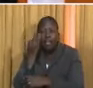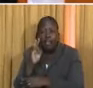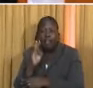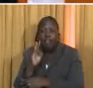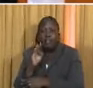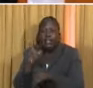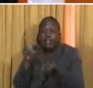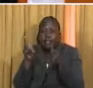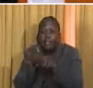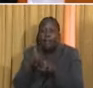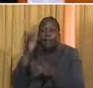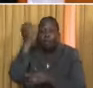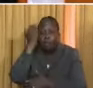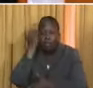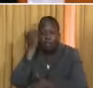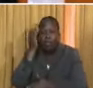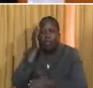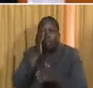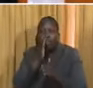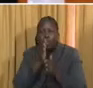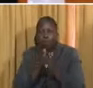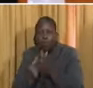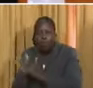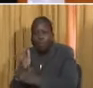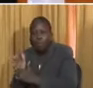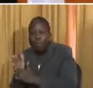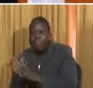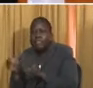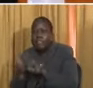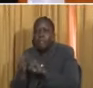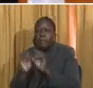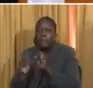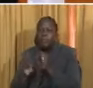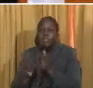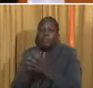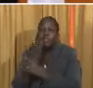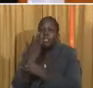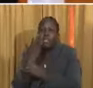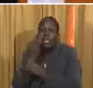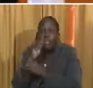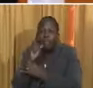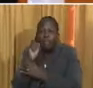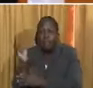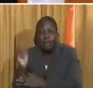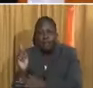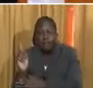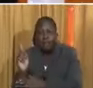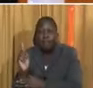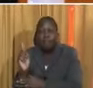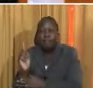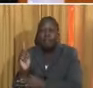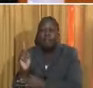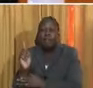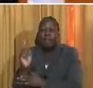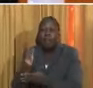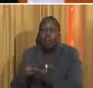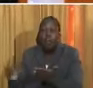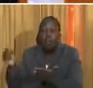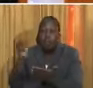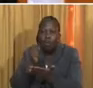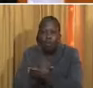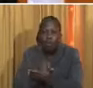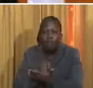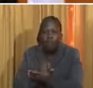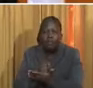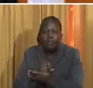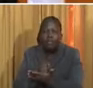court proceedings can be instituted against the president during the tenure of office in respect of anything done